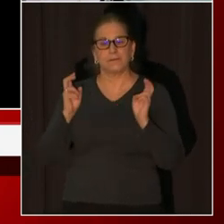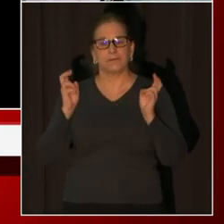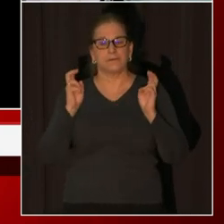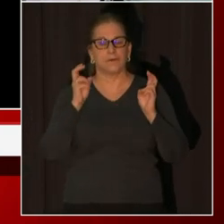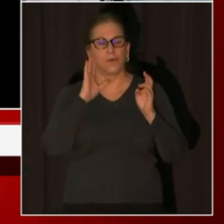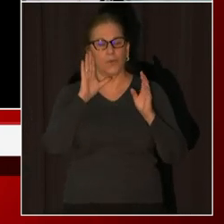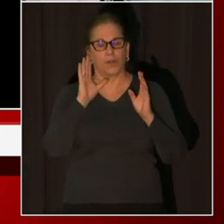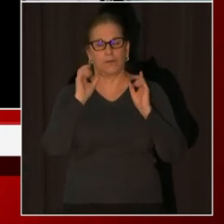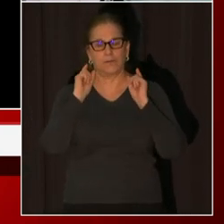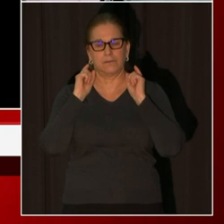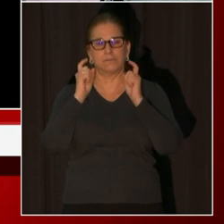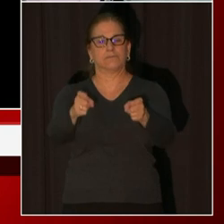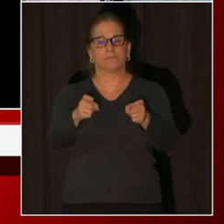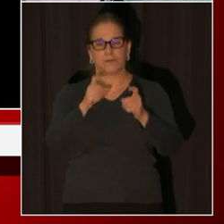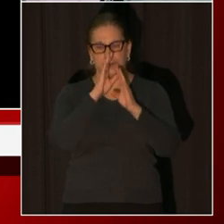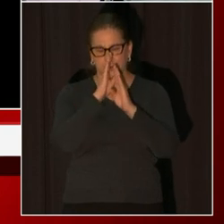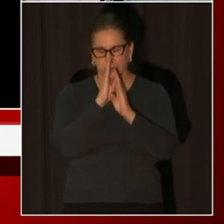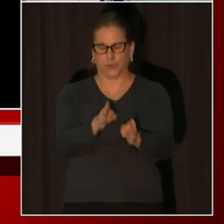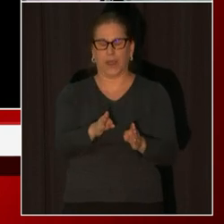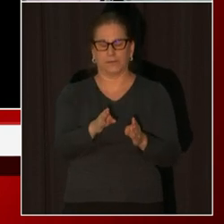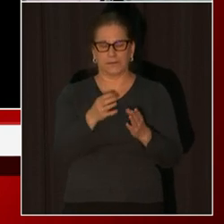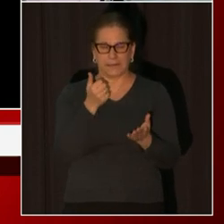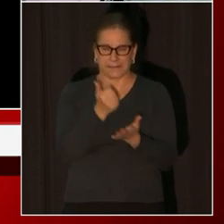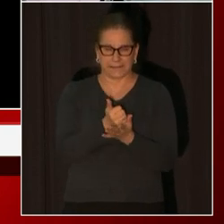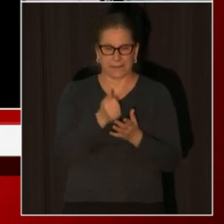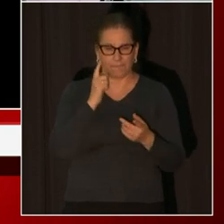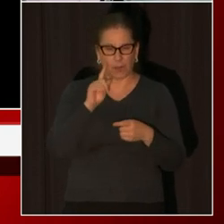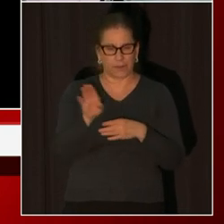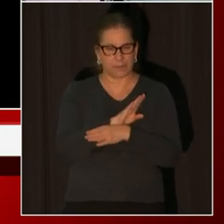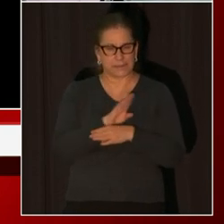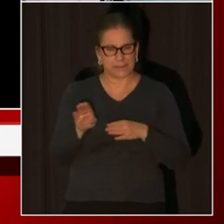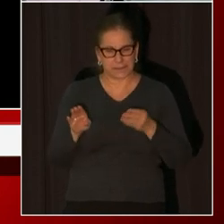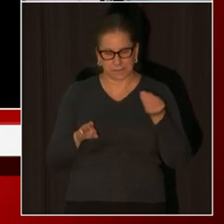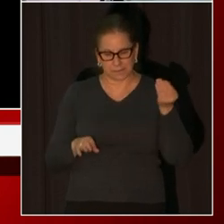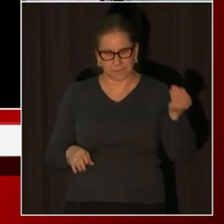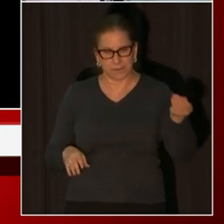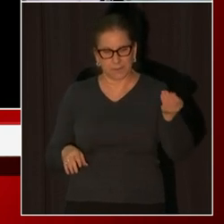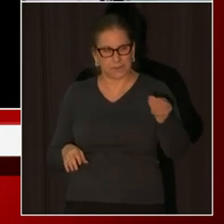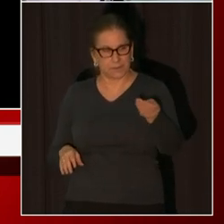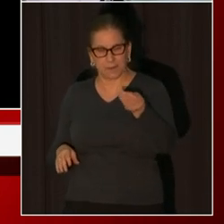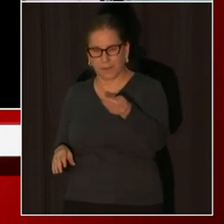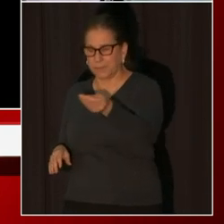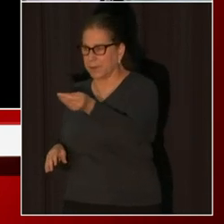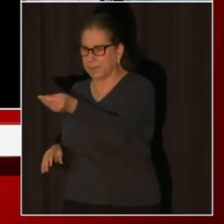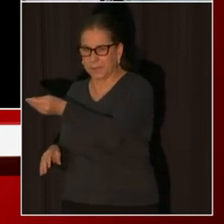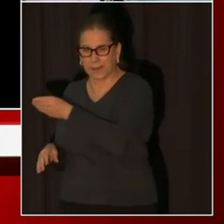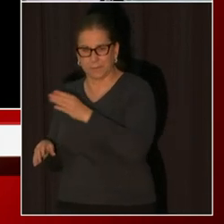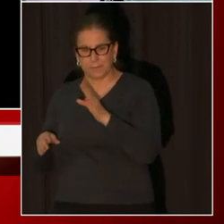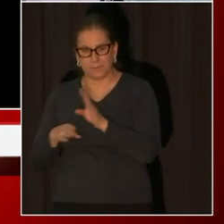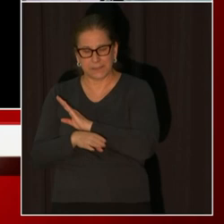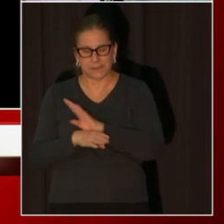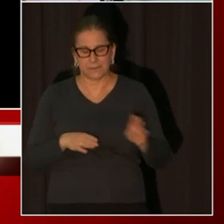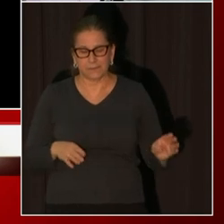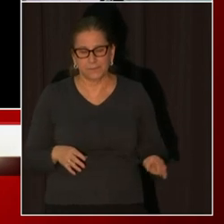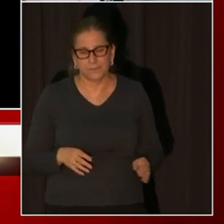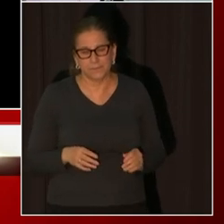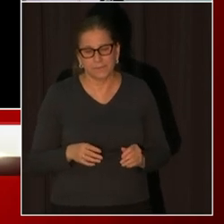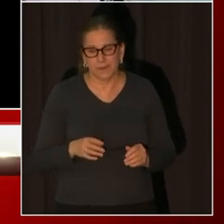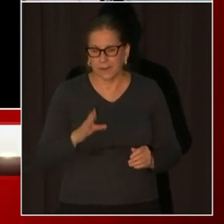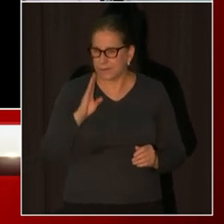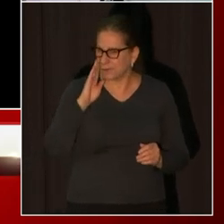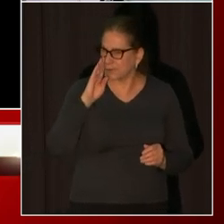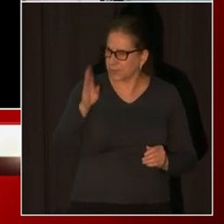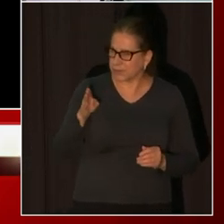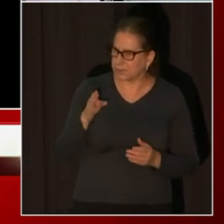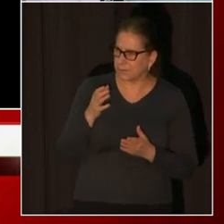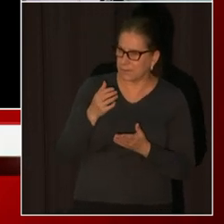businesses. I think we may have lost the slide. Direct assistance to businesses, to hospitals,